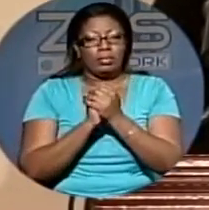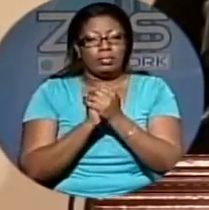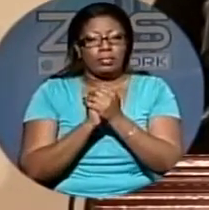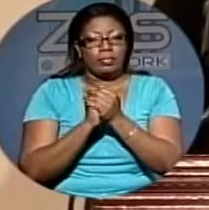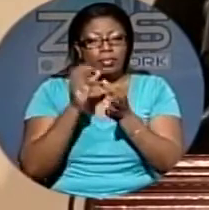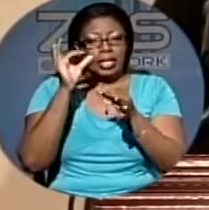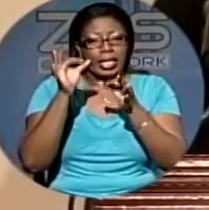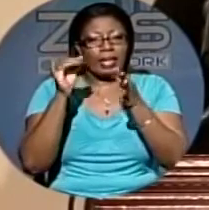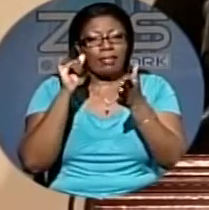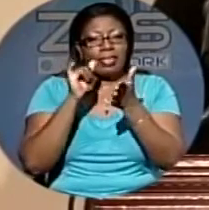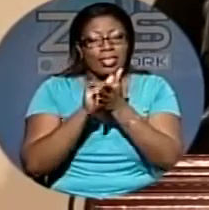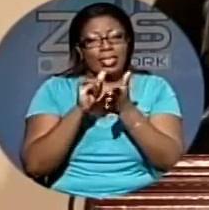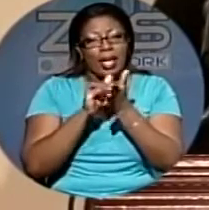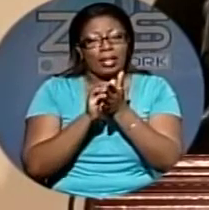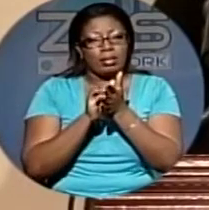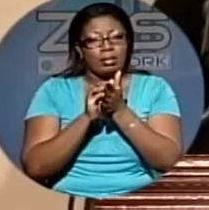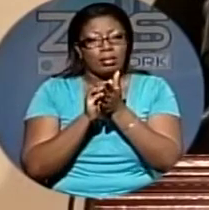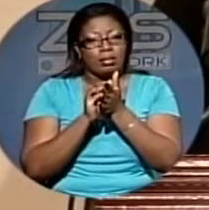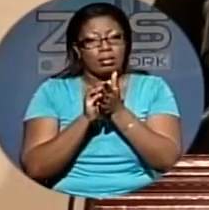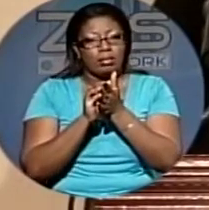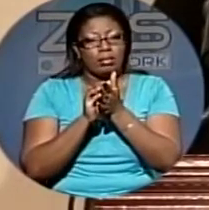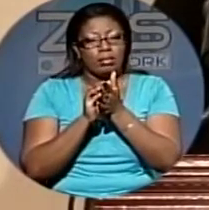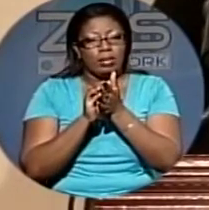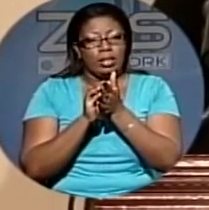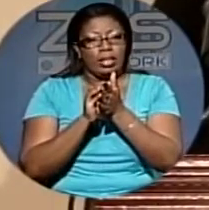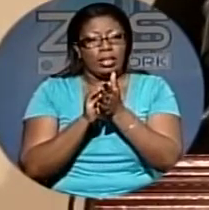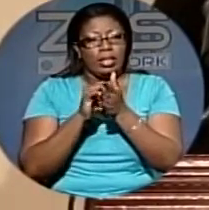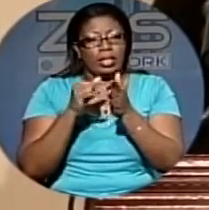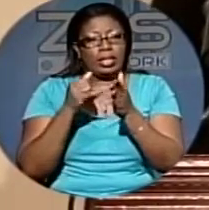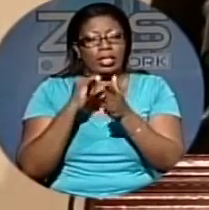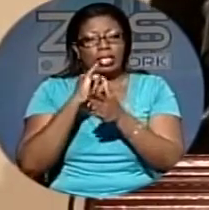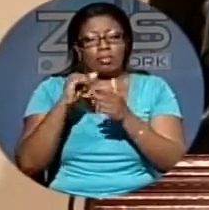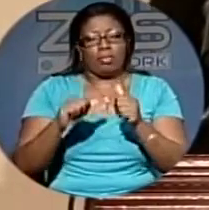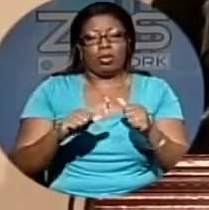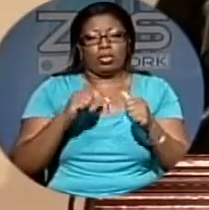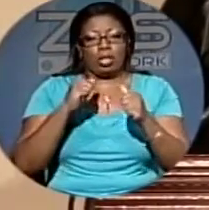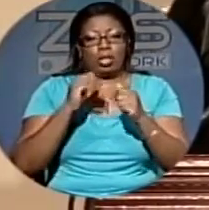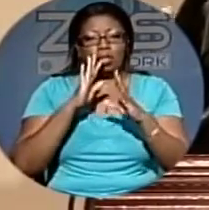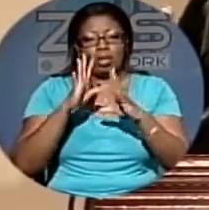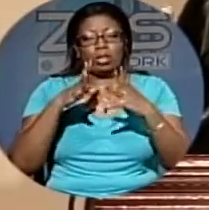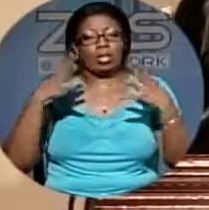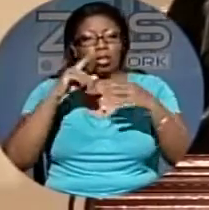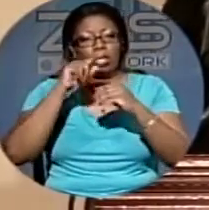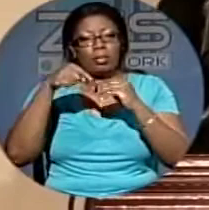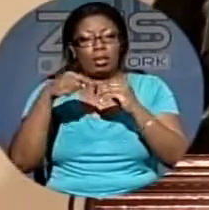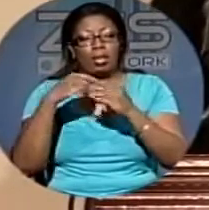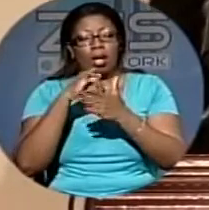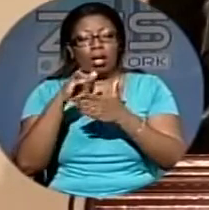If that is boasting, so be it.